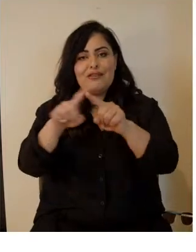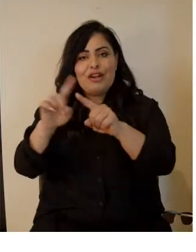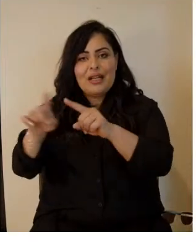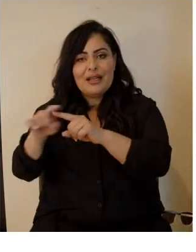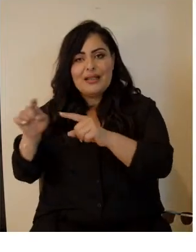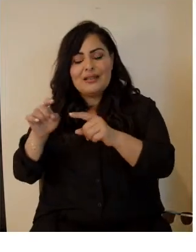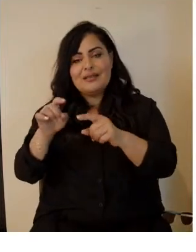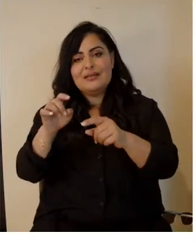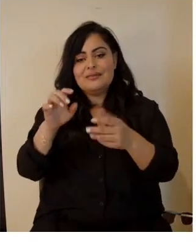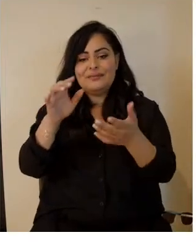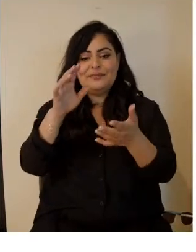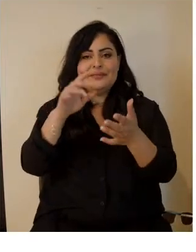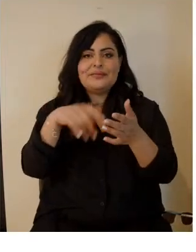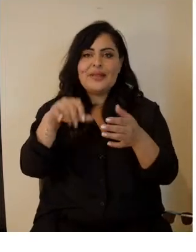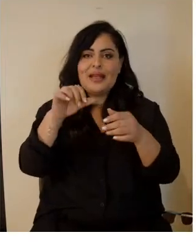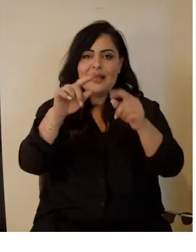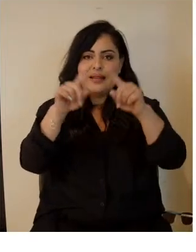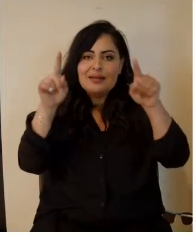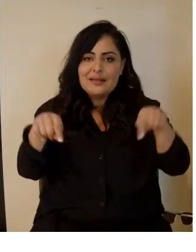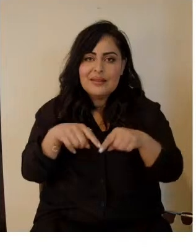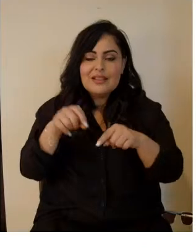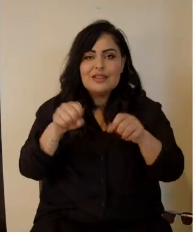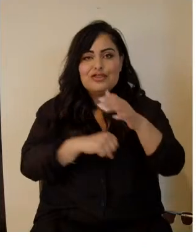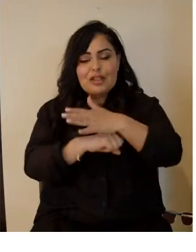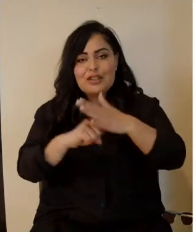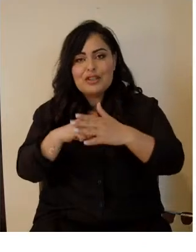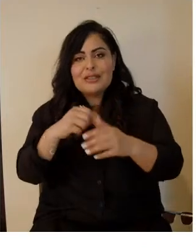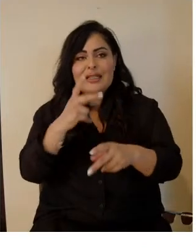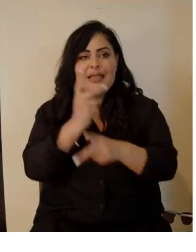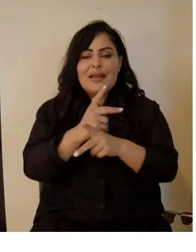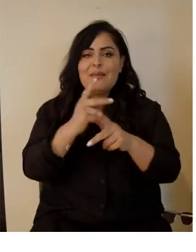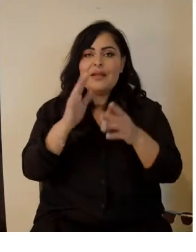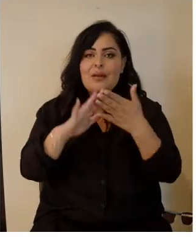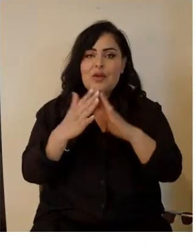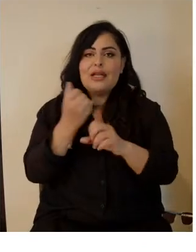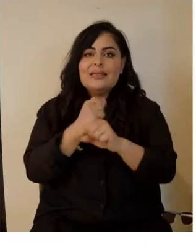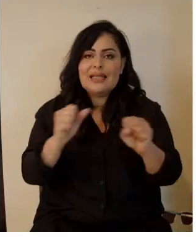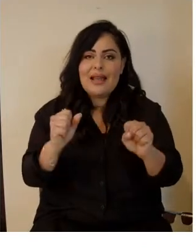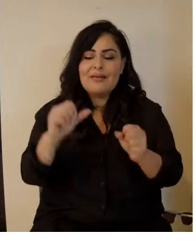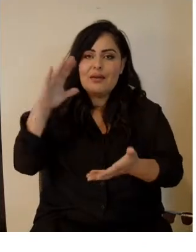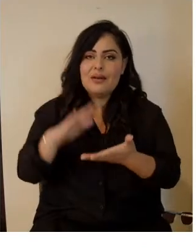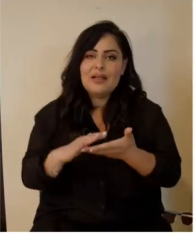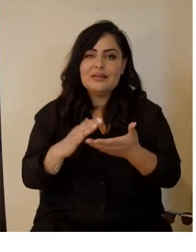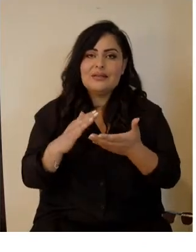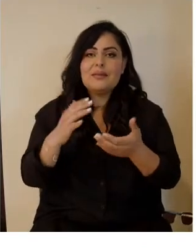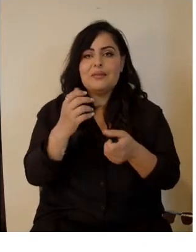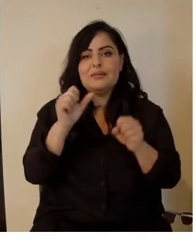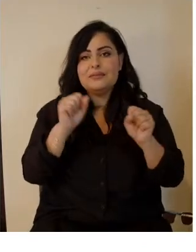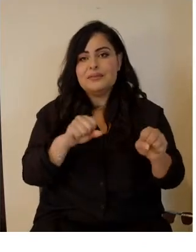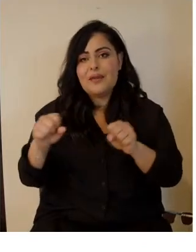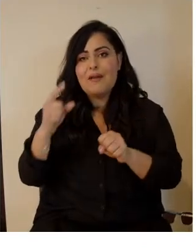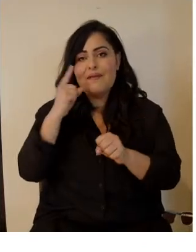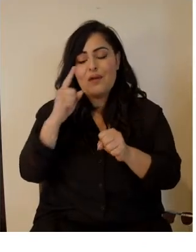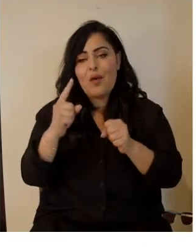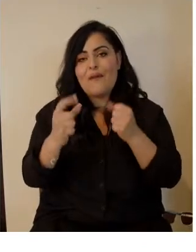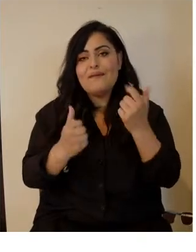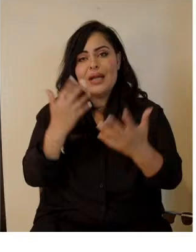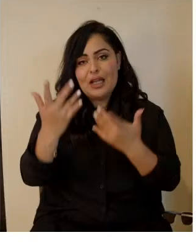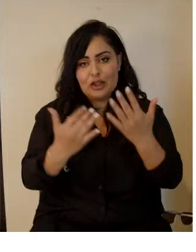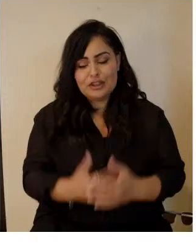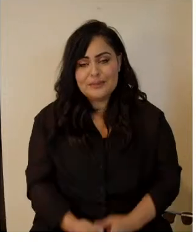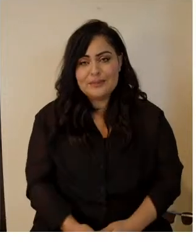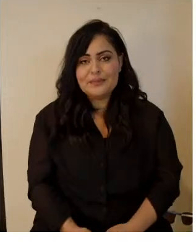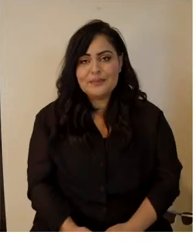patrol the lines and re-energize our customers and keep our communities safe by trying to mitigate the risk of wildfires. I can also share that since